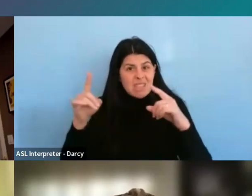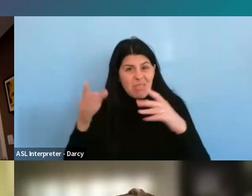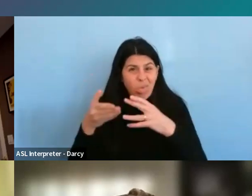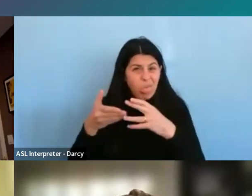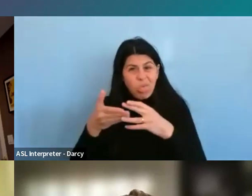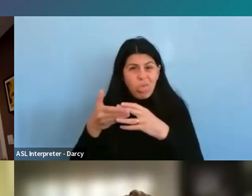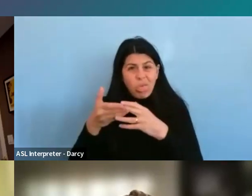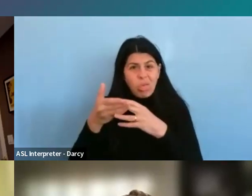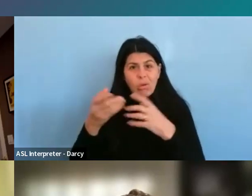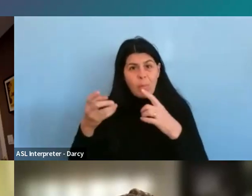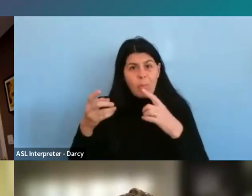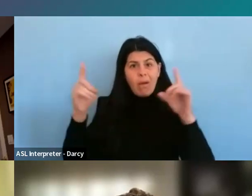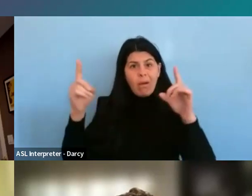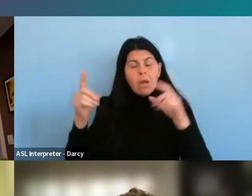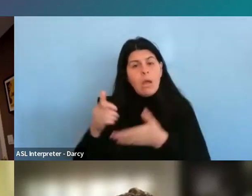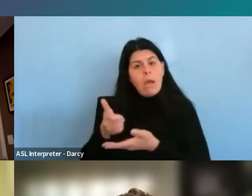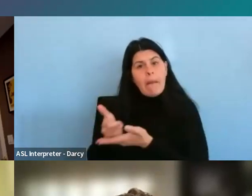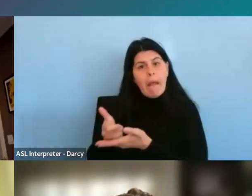help them